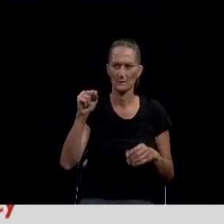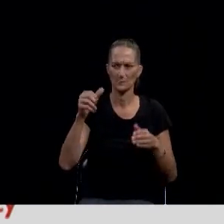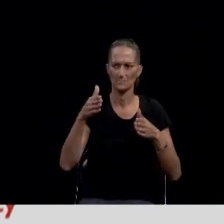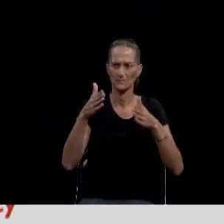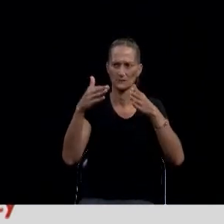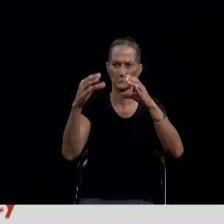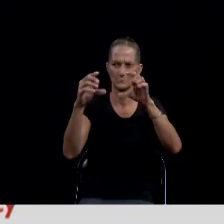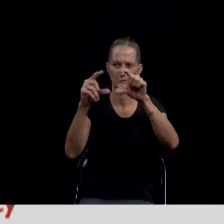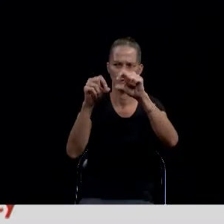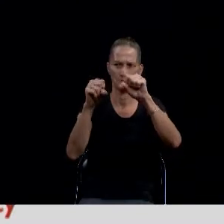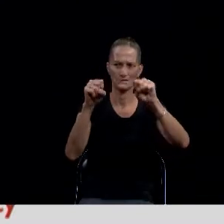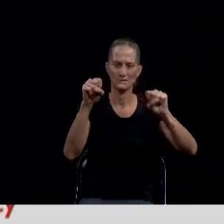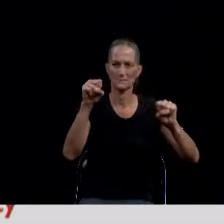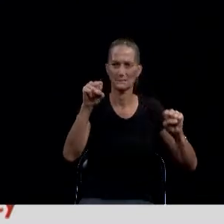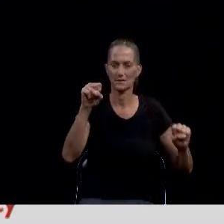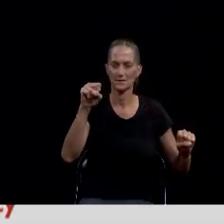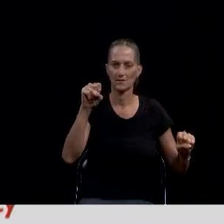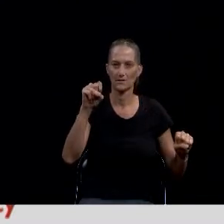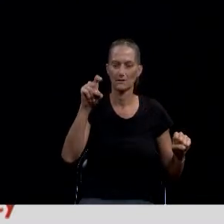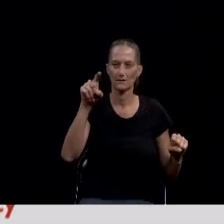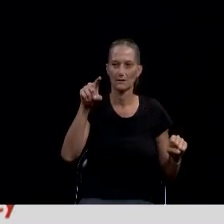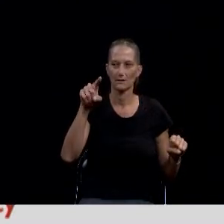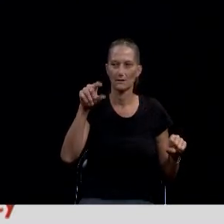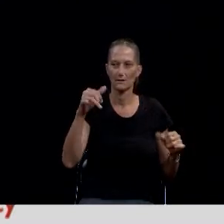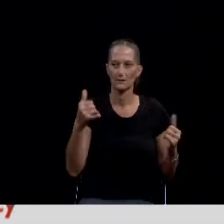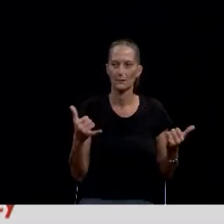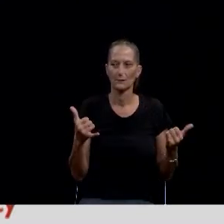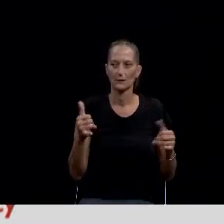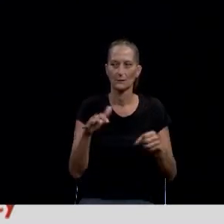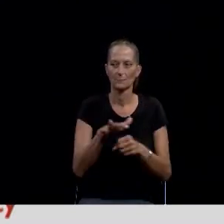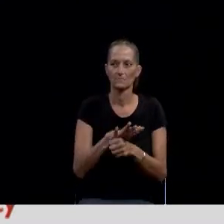that it crosses Elm Avenue in a straight line.